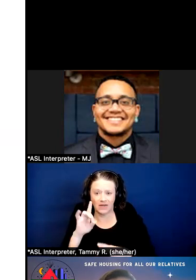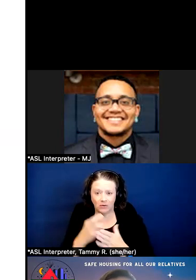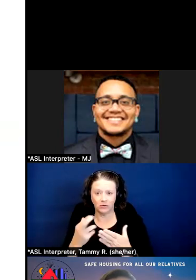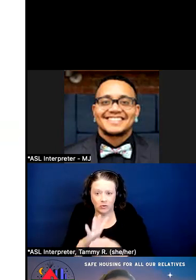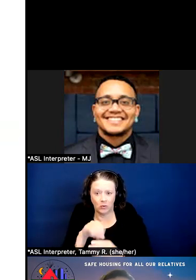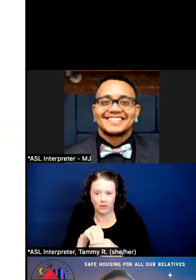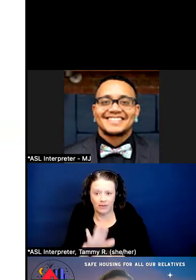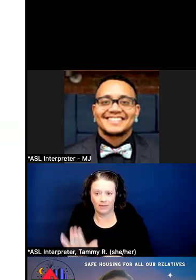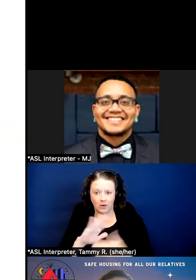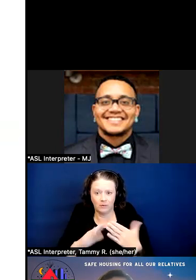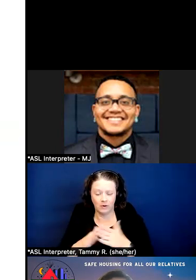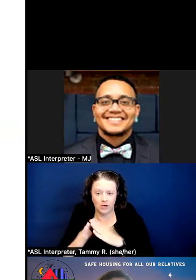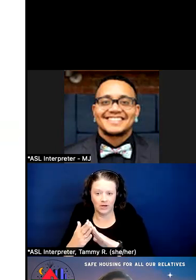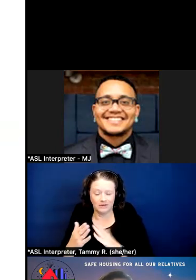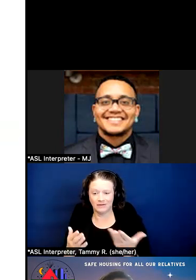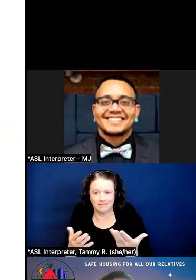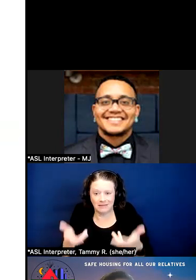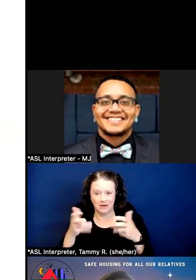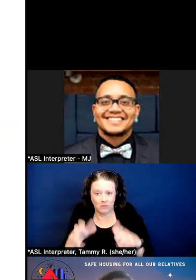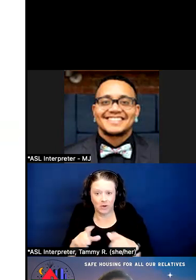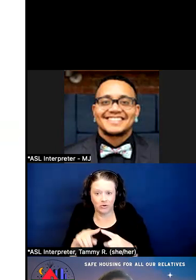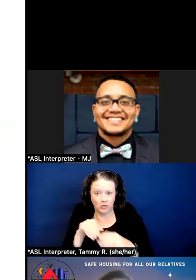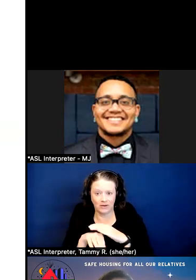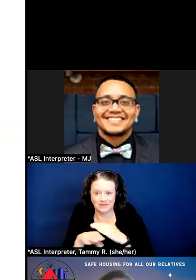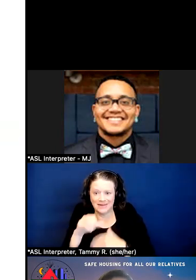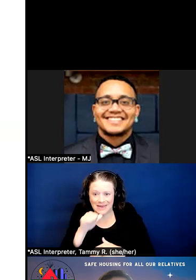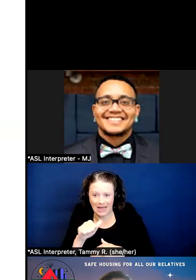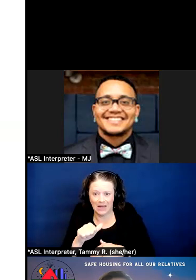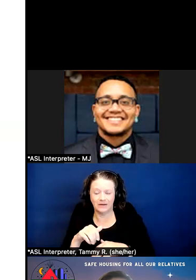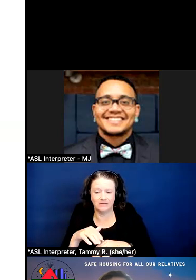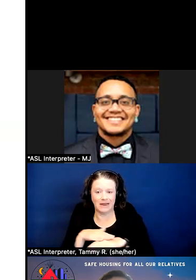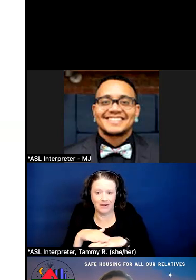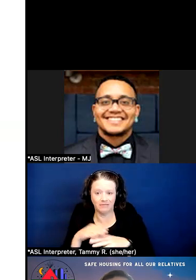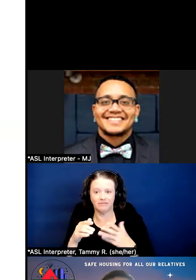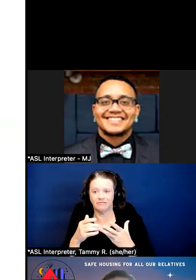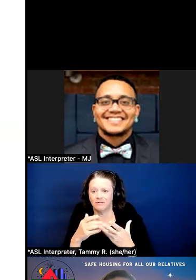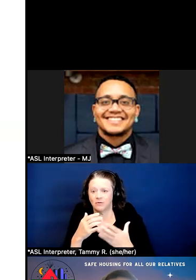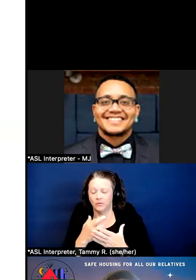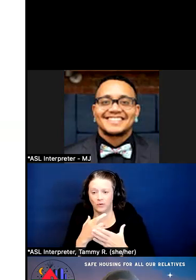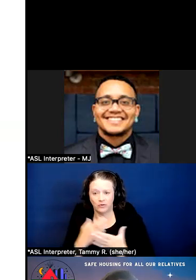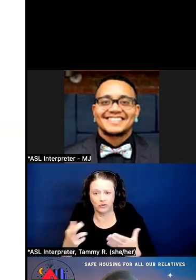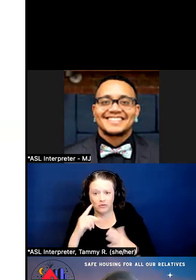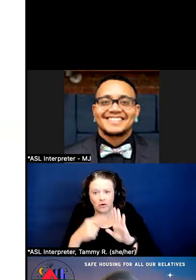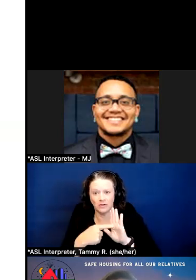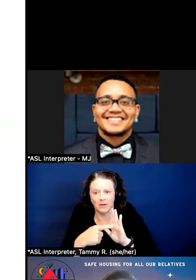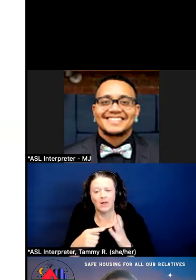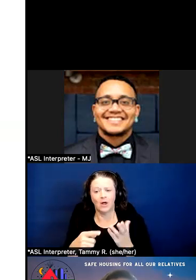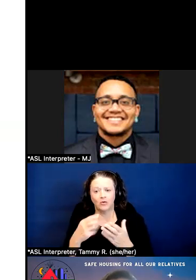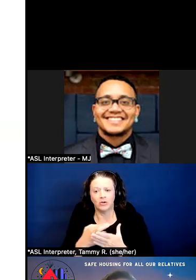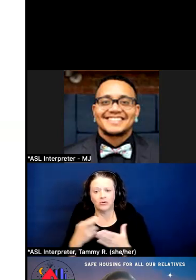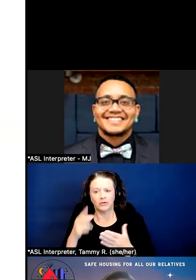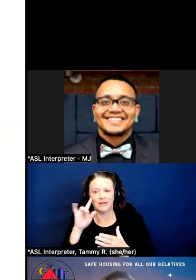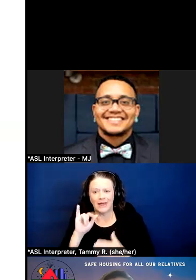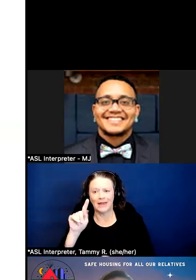communities, did not want to access non-Native resources. Resources like tiny homes came up